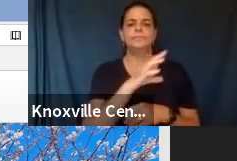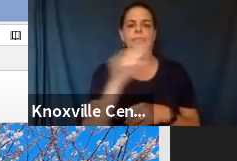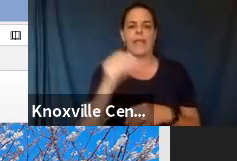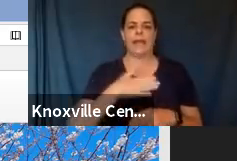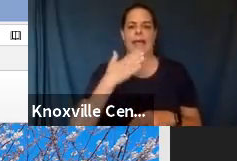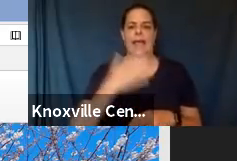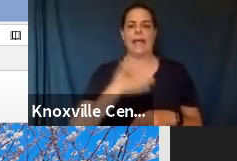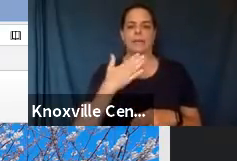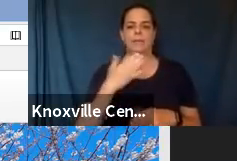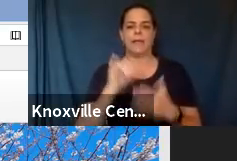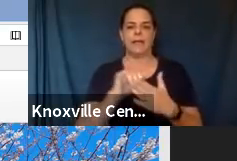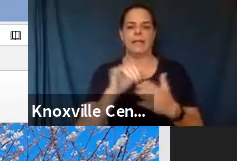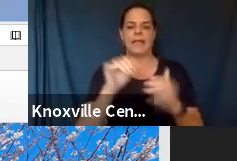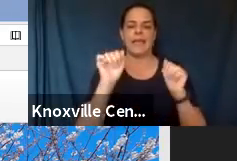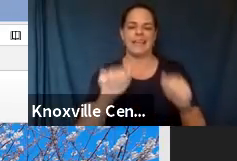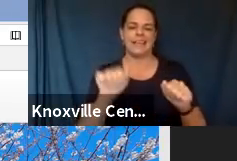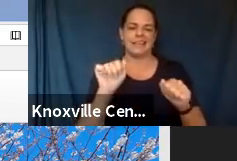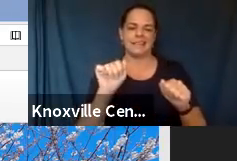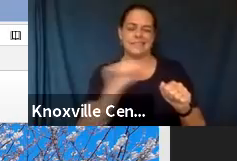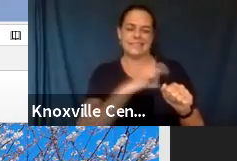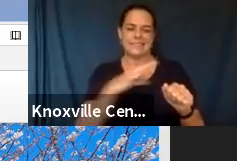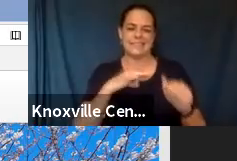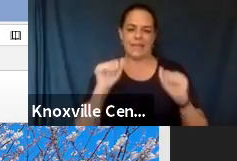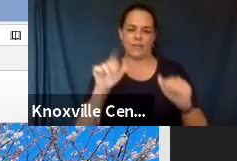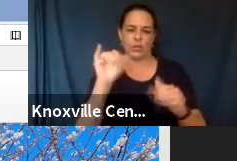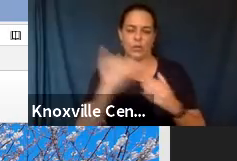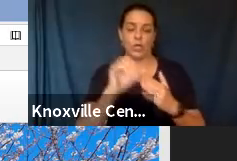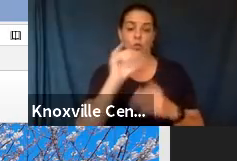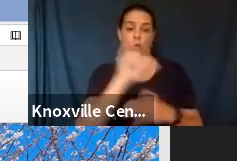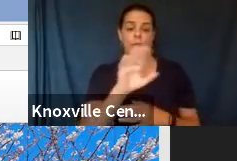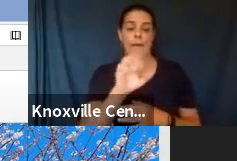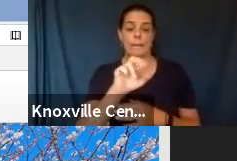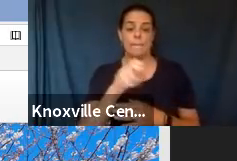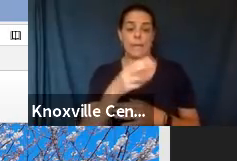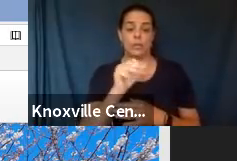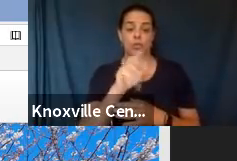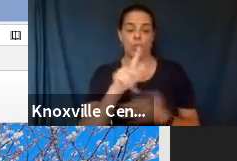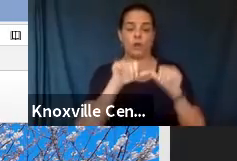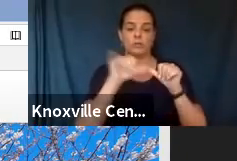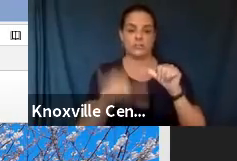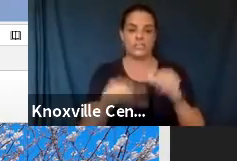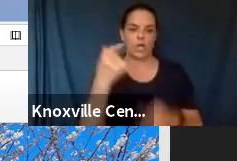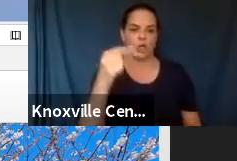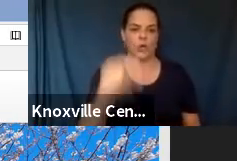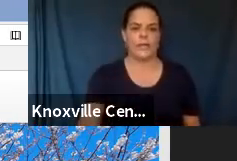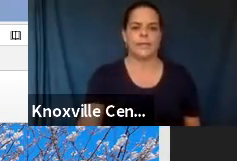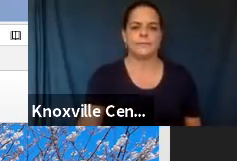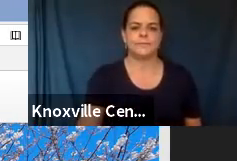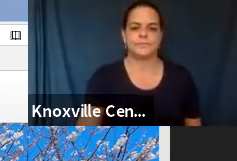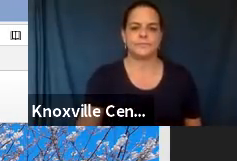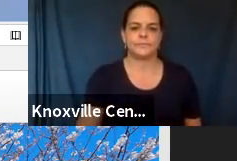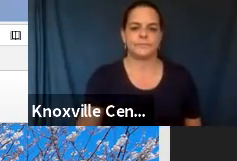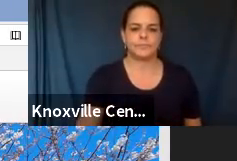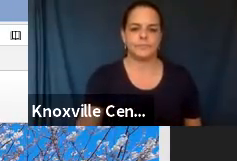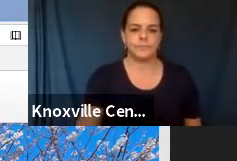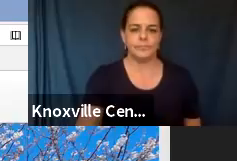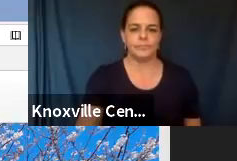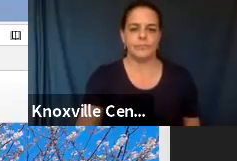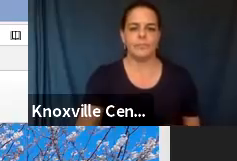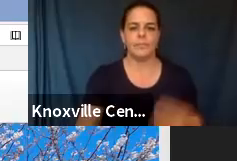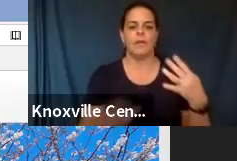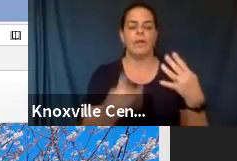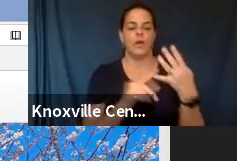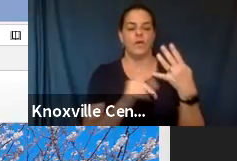staff continues to be able to do that. So this benchmark remains at green. The fourth benchmark, which is healthcare